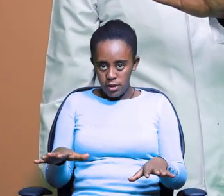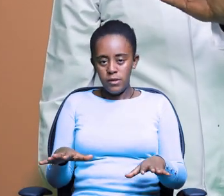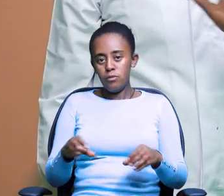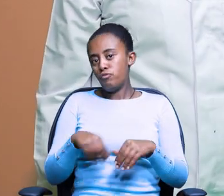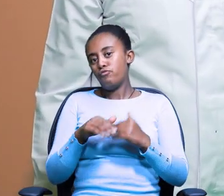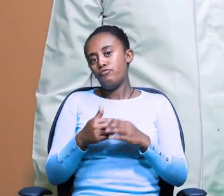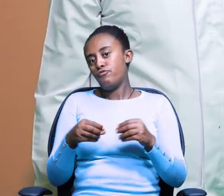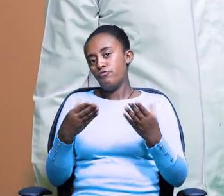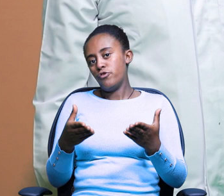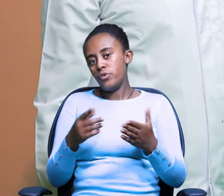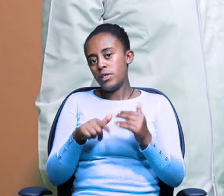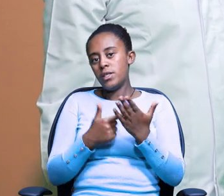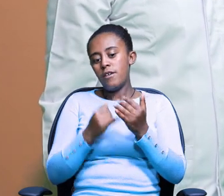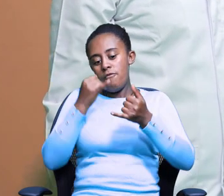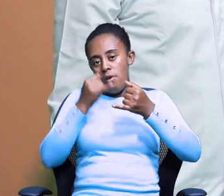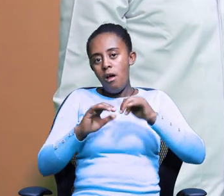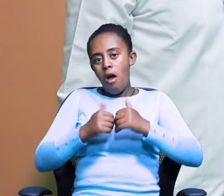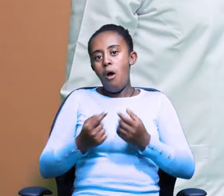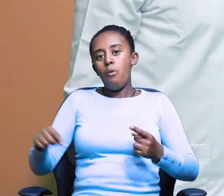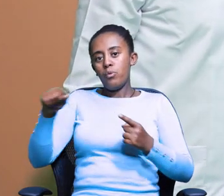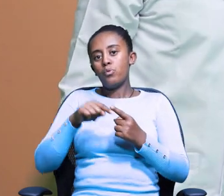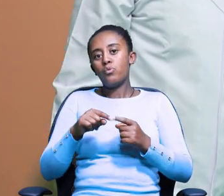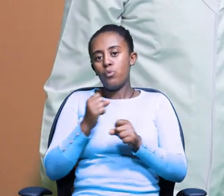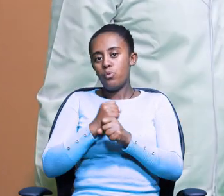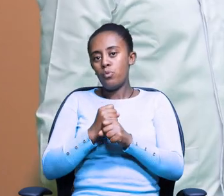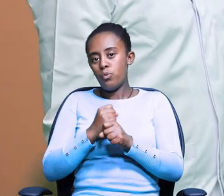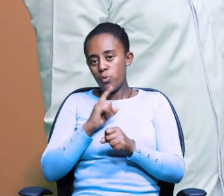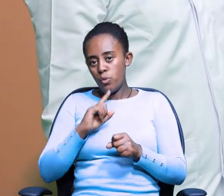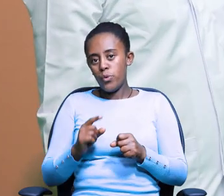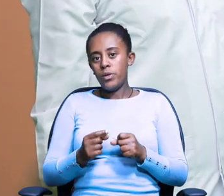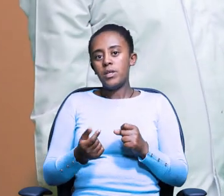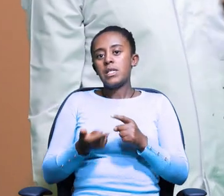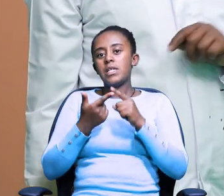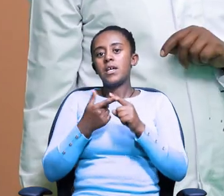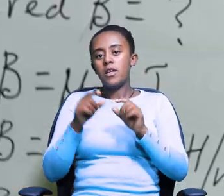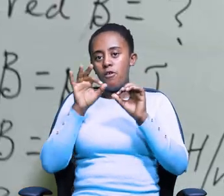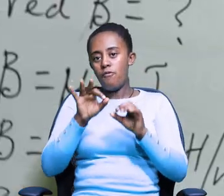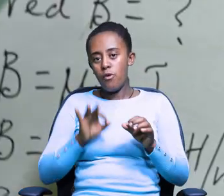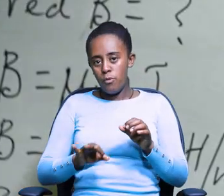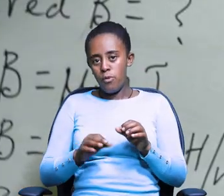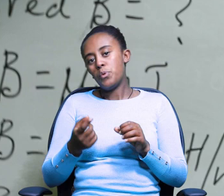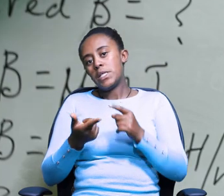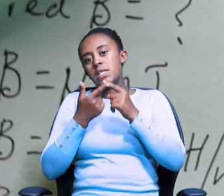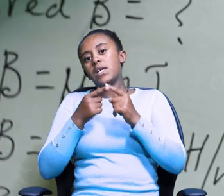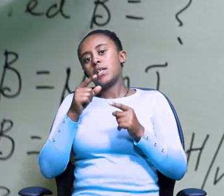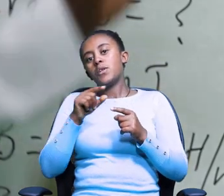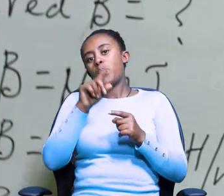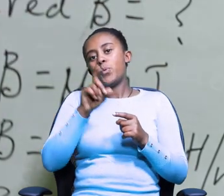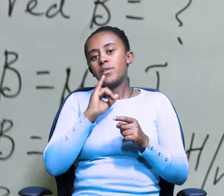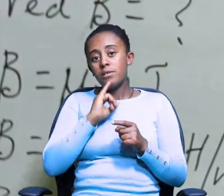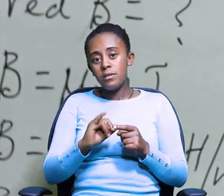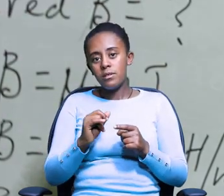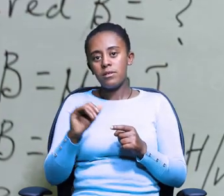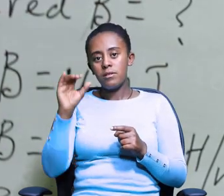of the wire is also given. This is finally how to calculate. And the second formula is, or the second equation is this